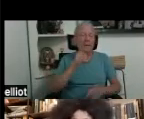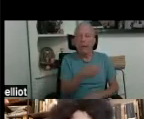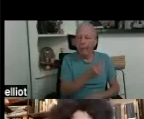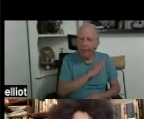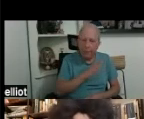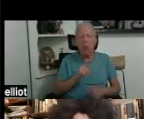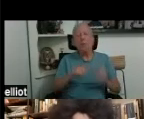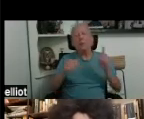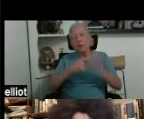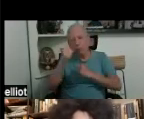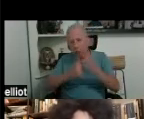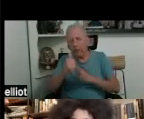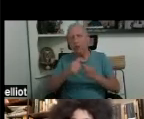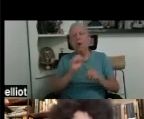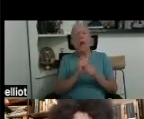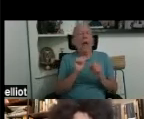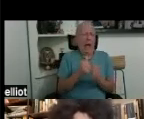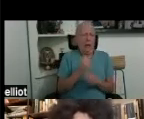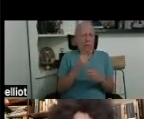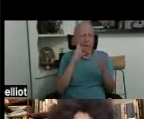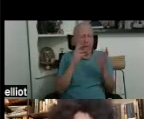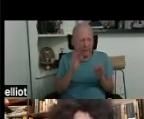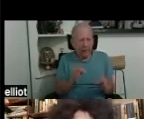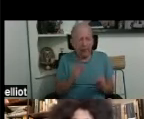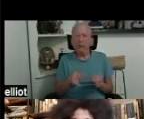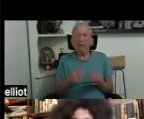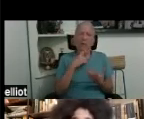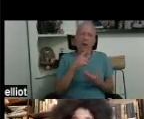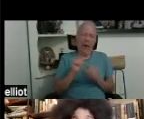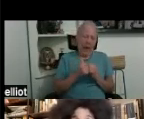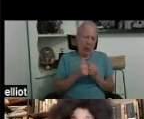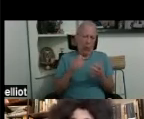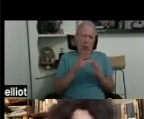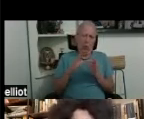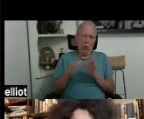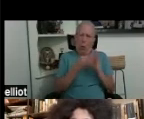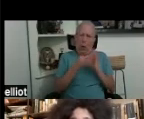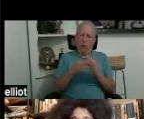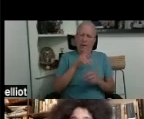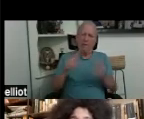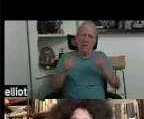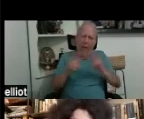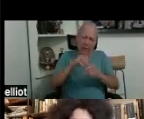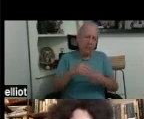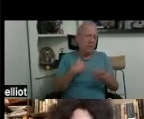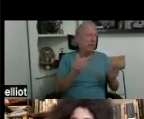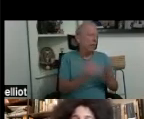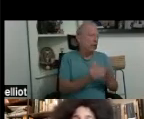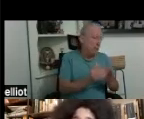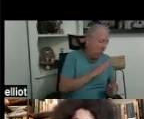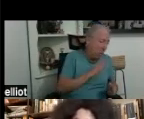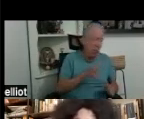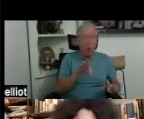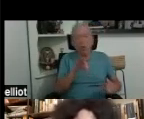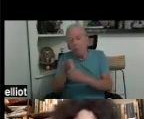about structuring decision making in ways that reflect cooperative values, whether it's a small elected board, a collective board model,